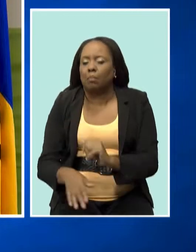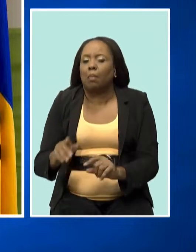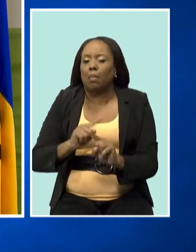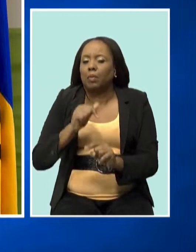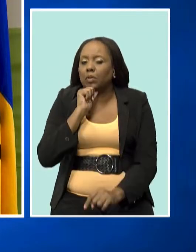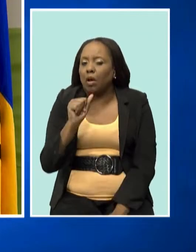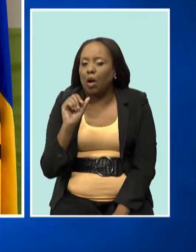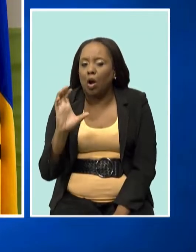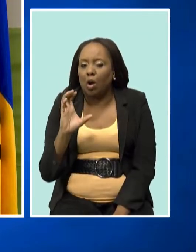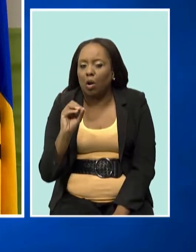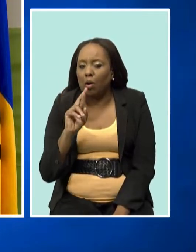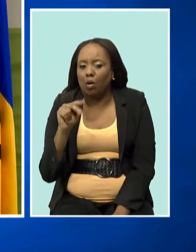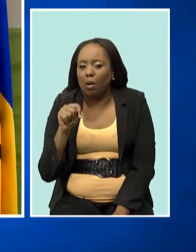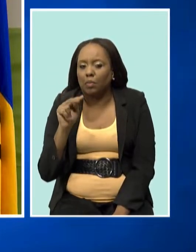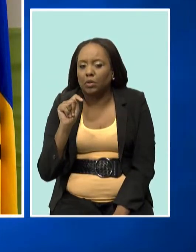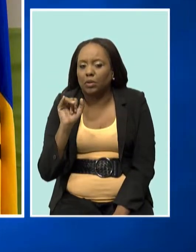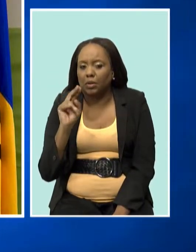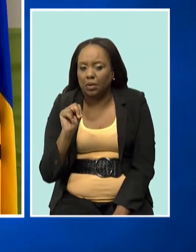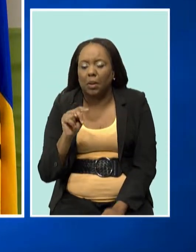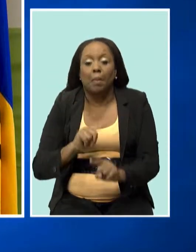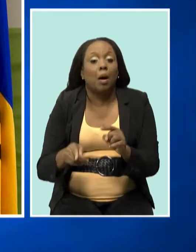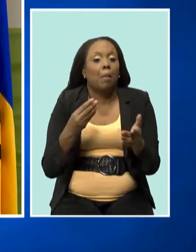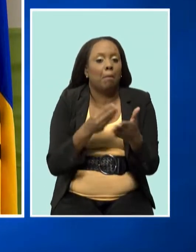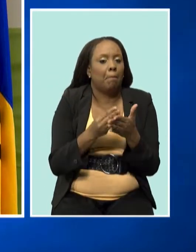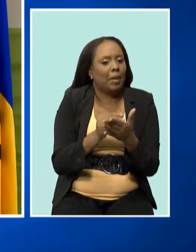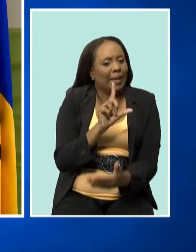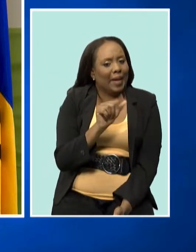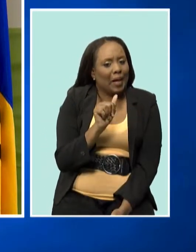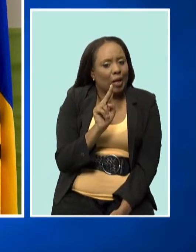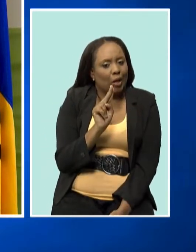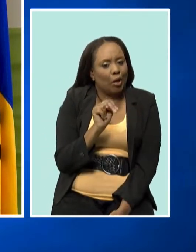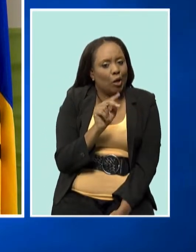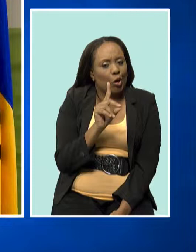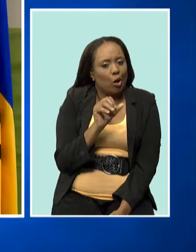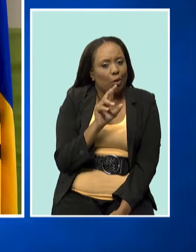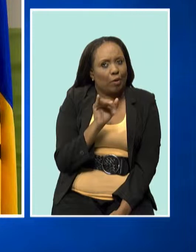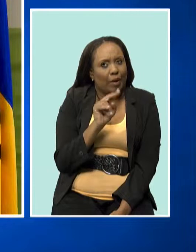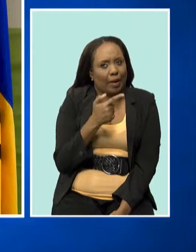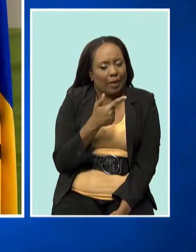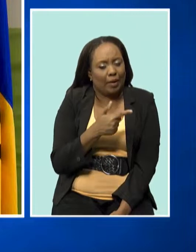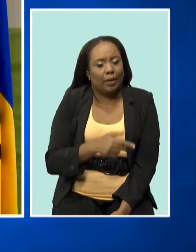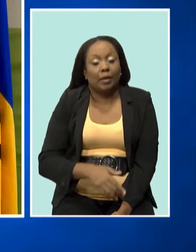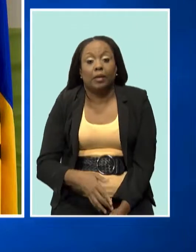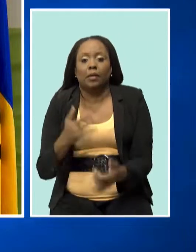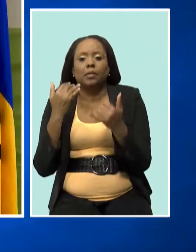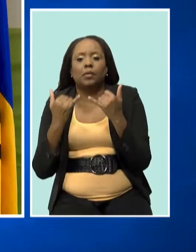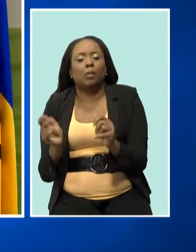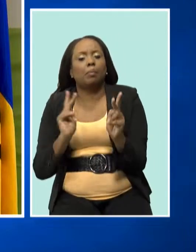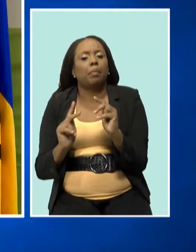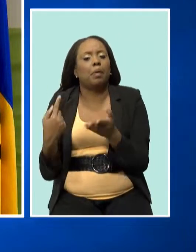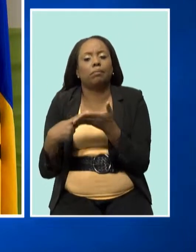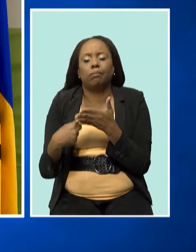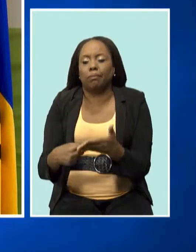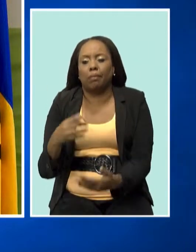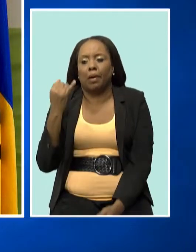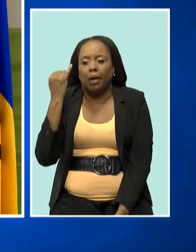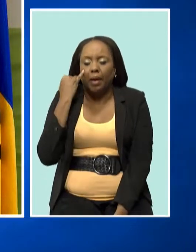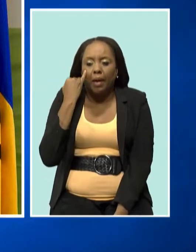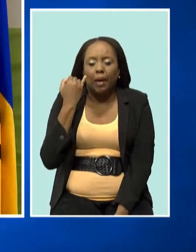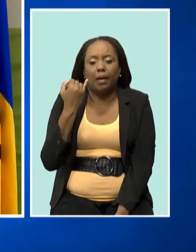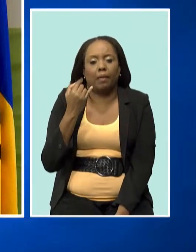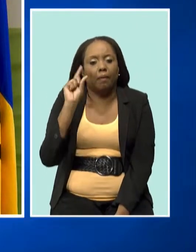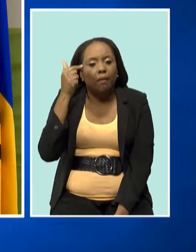say prosecutors and other investigative officials need more tools and practice to beef up their ability to deal with cases of